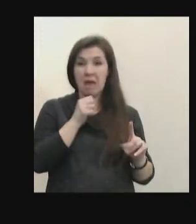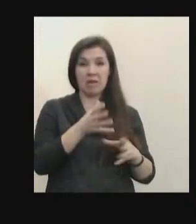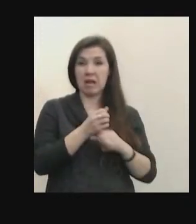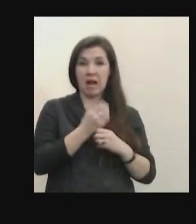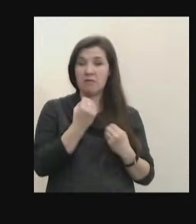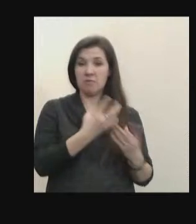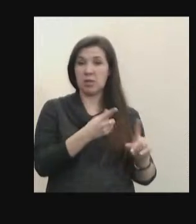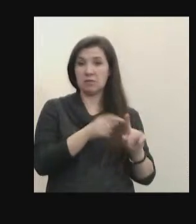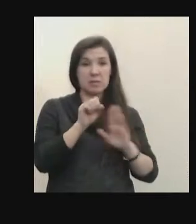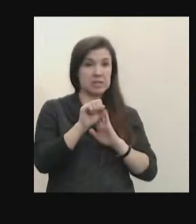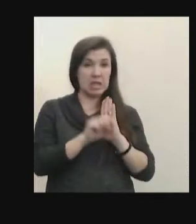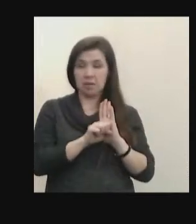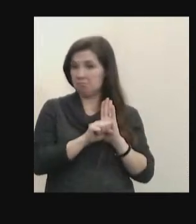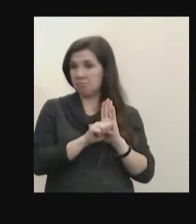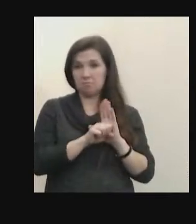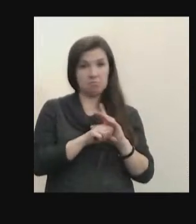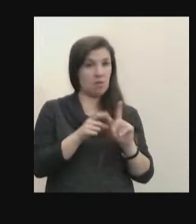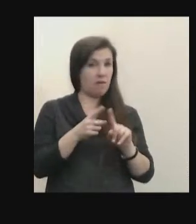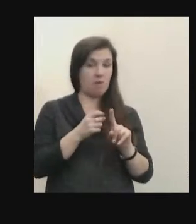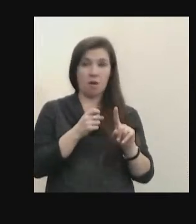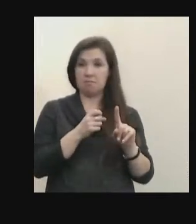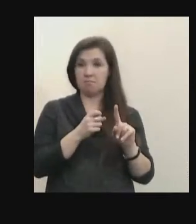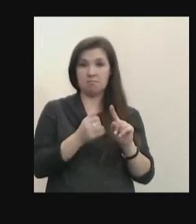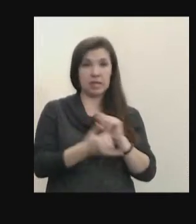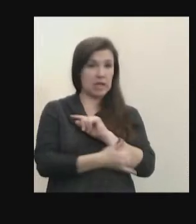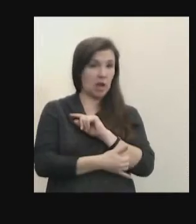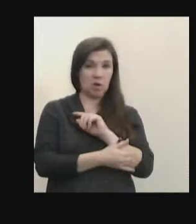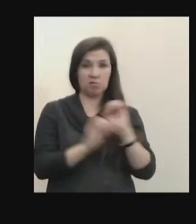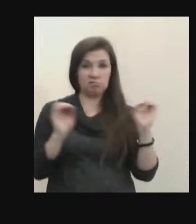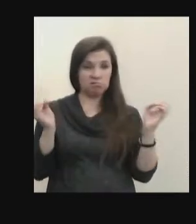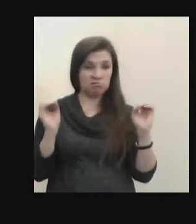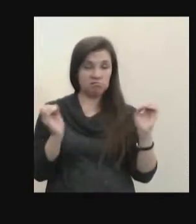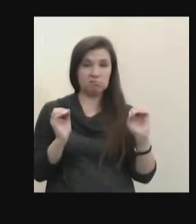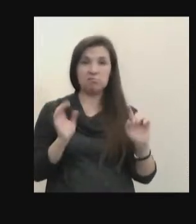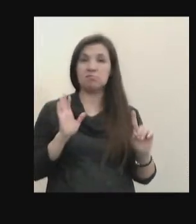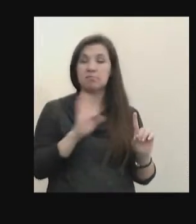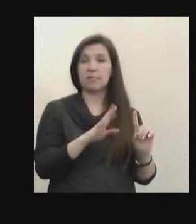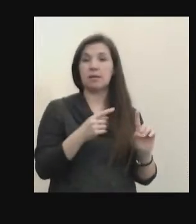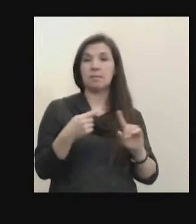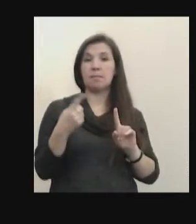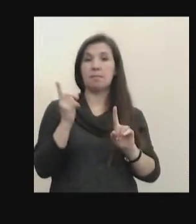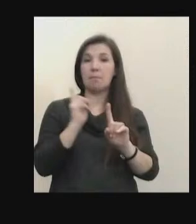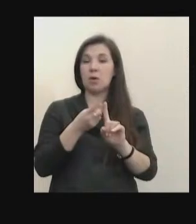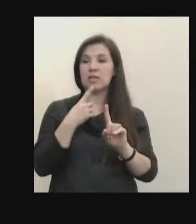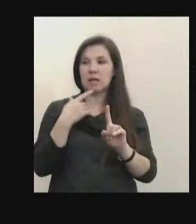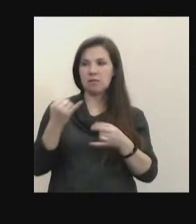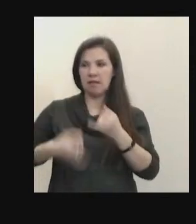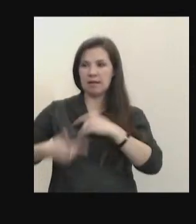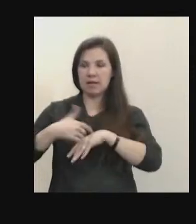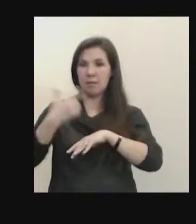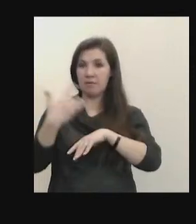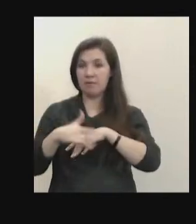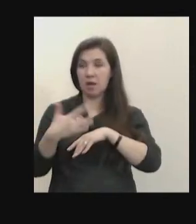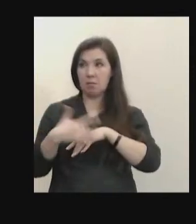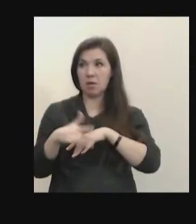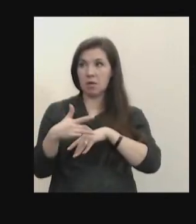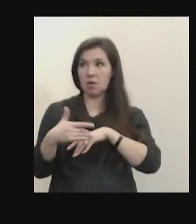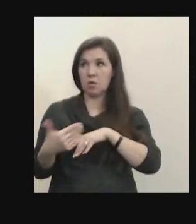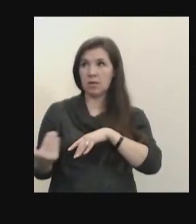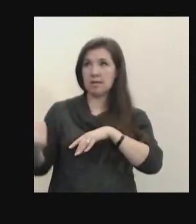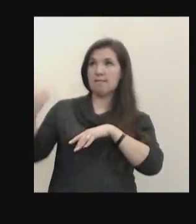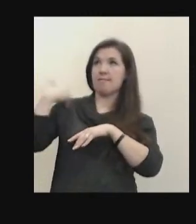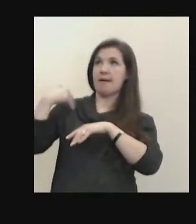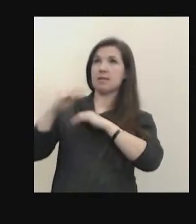state or from the county, and their contention is that the last time it was available to the public was last fall,